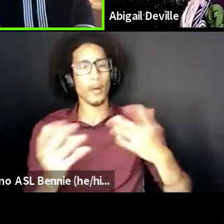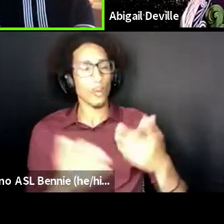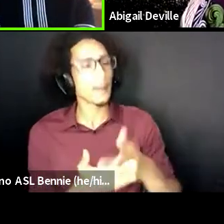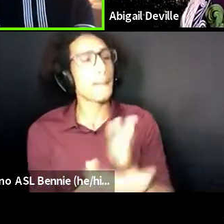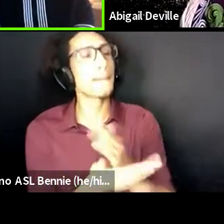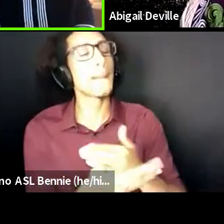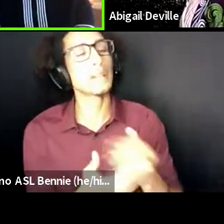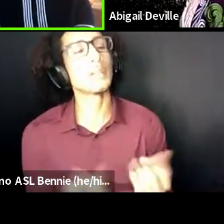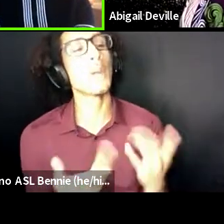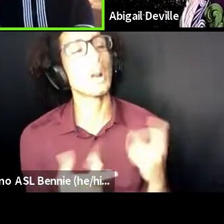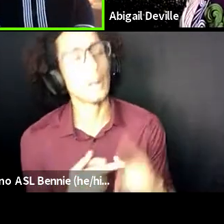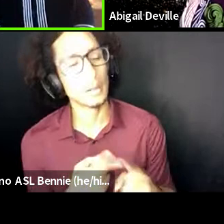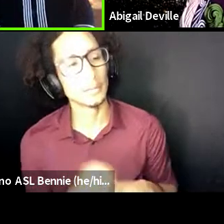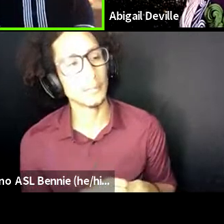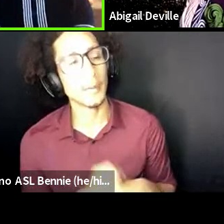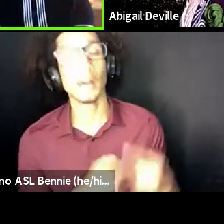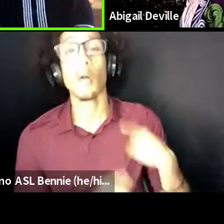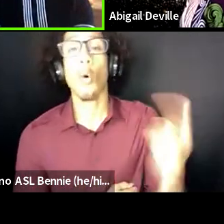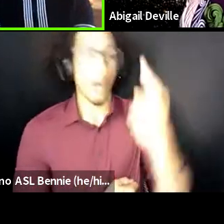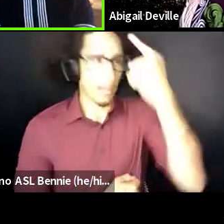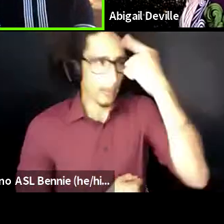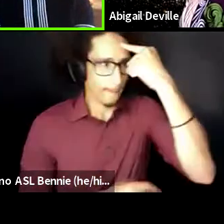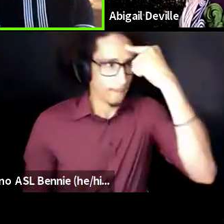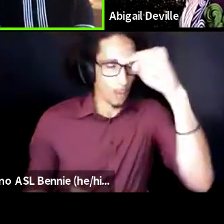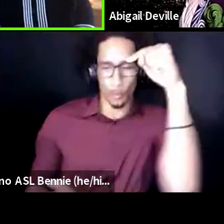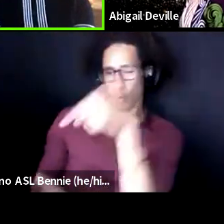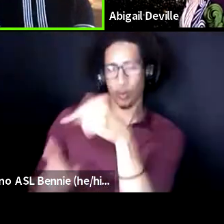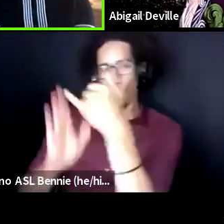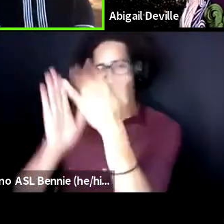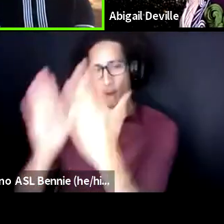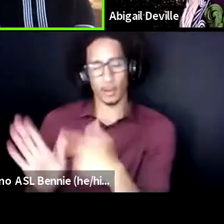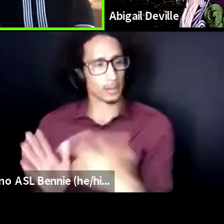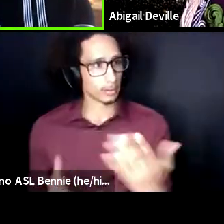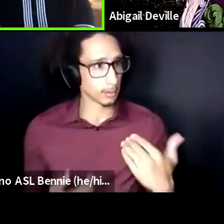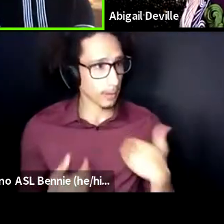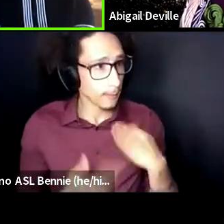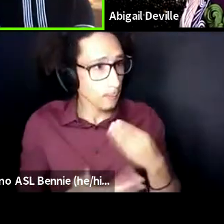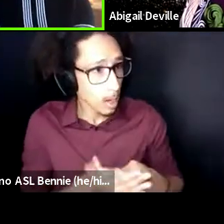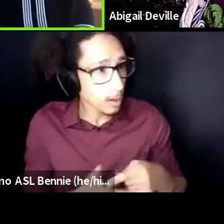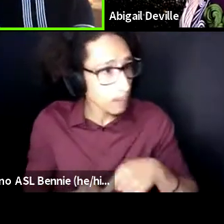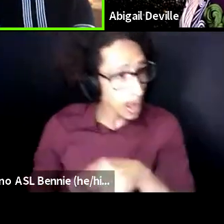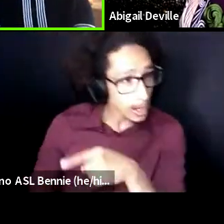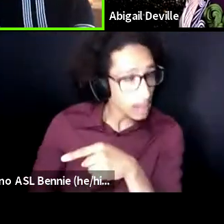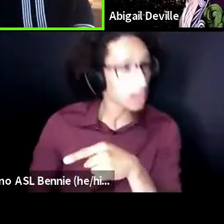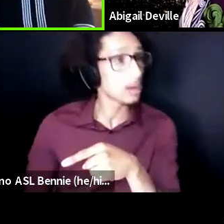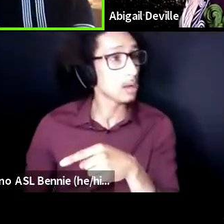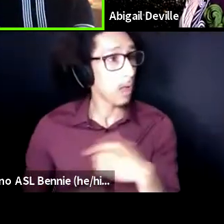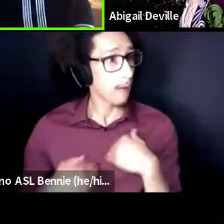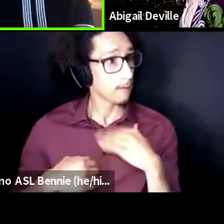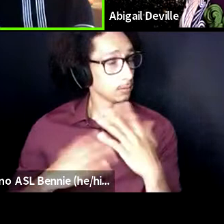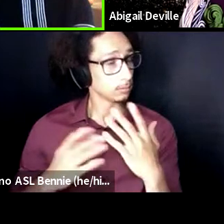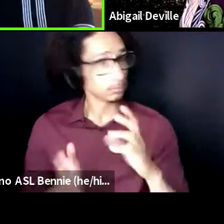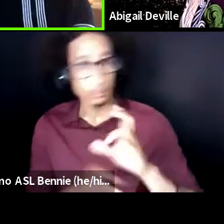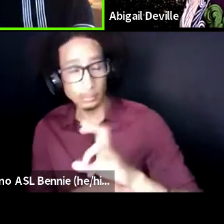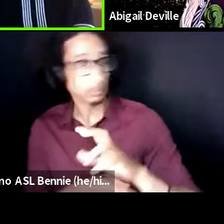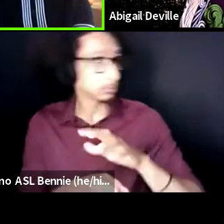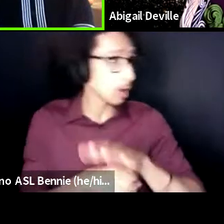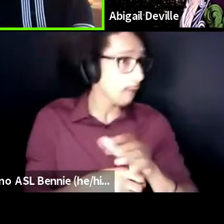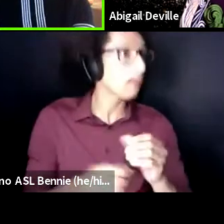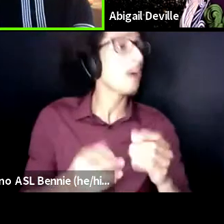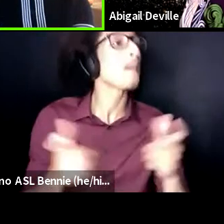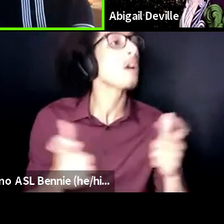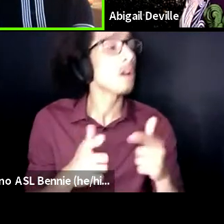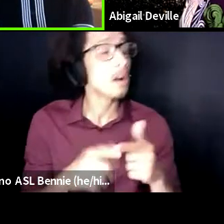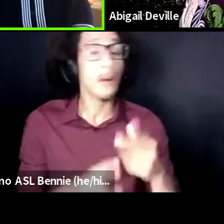there a stipend? Is there, so that my goal is when artists are working, that they're working without stress, mm-hmm. right? So that they can have the